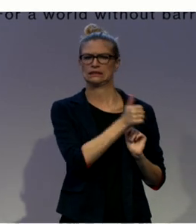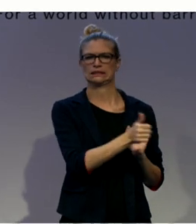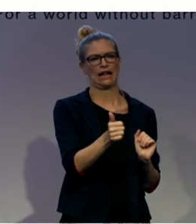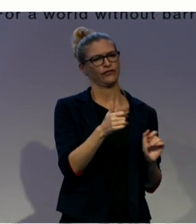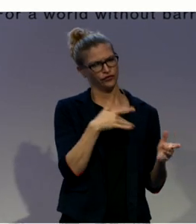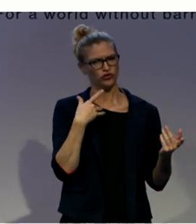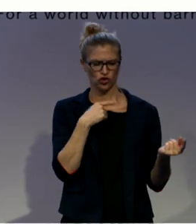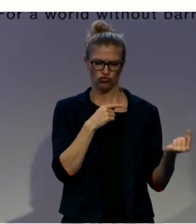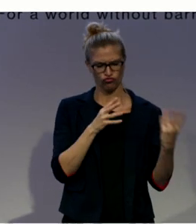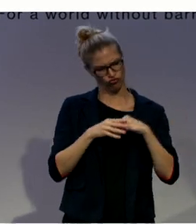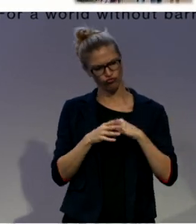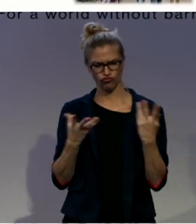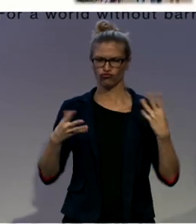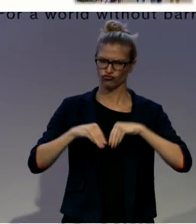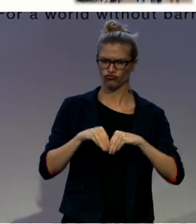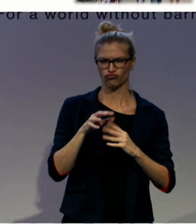Como ya me queda